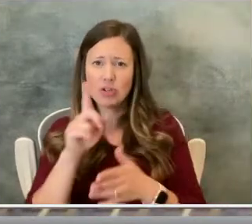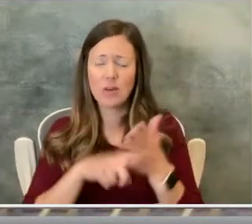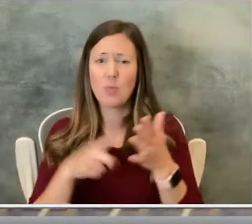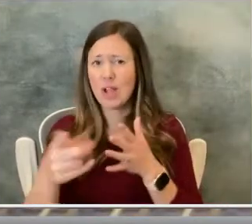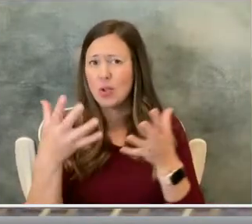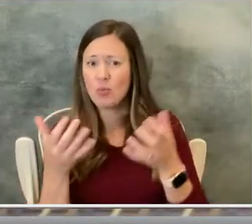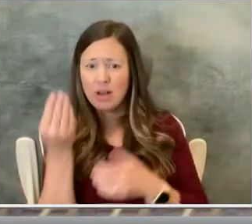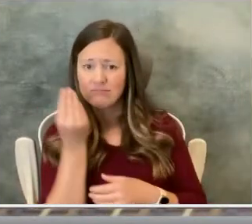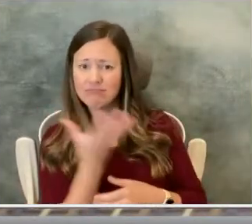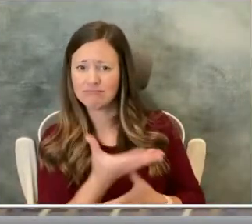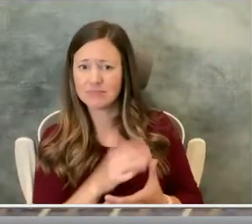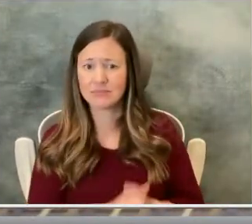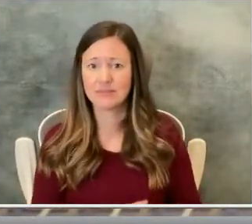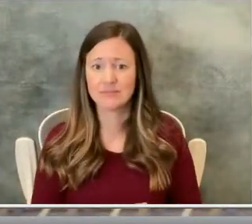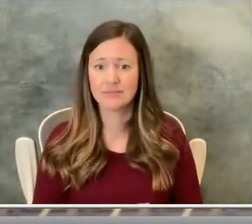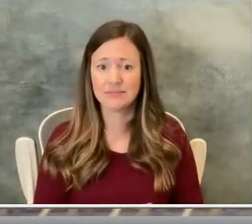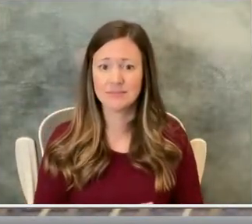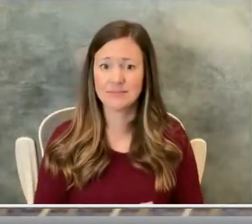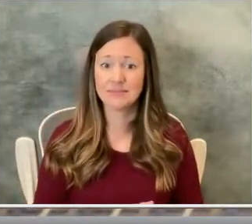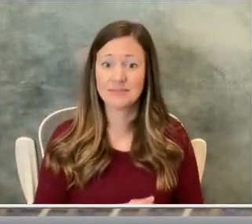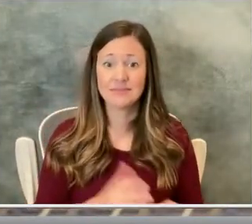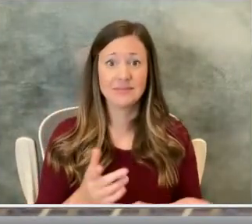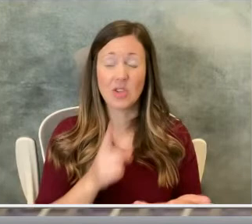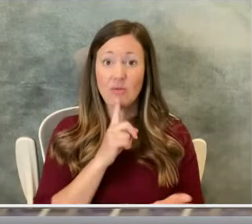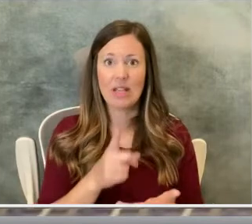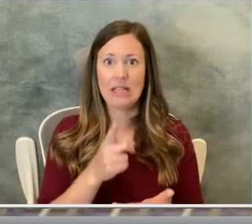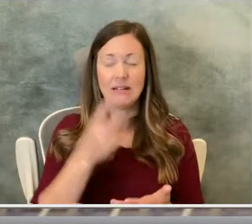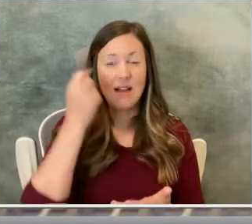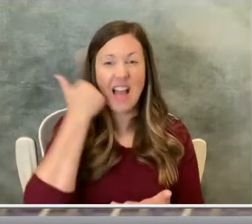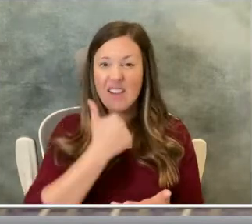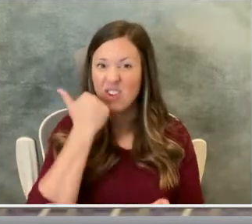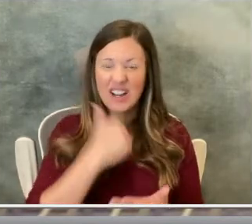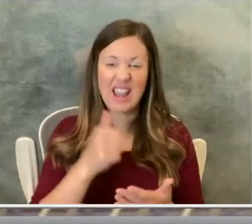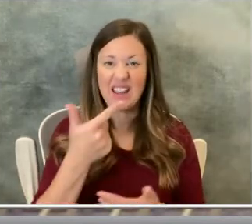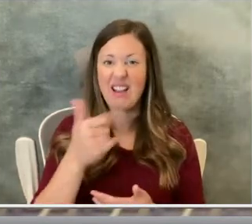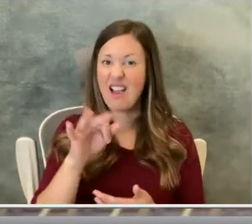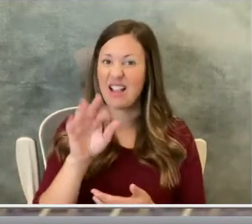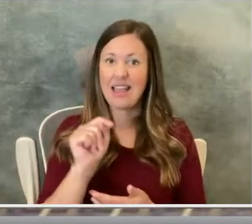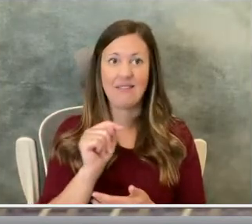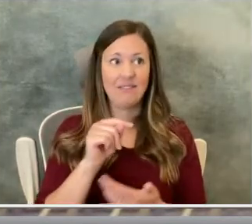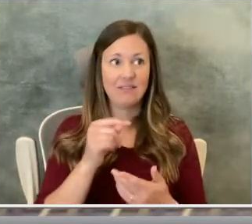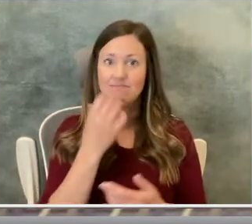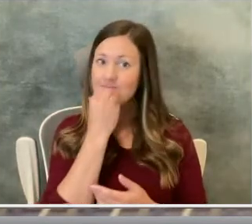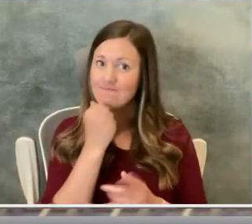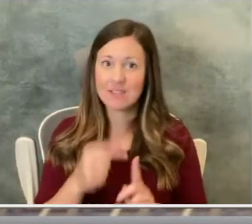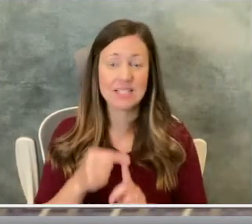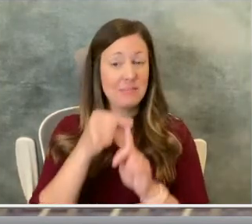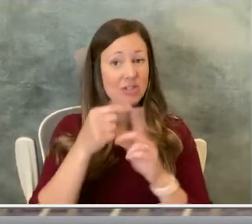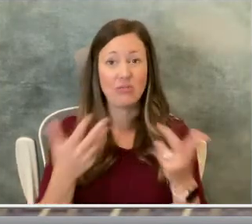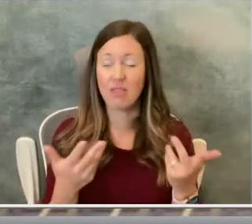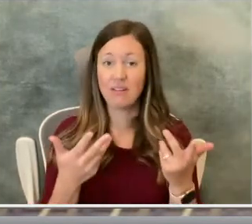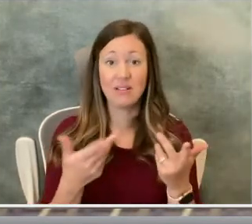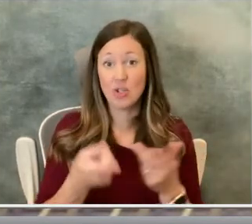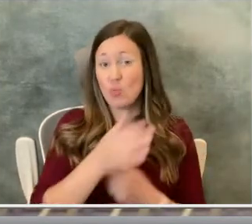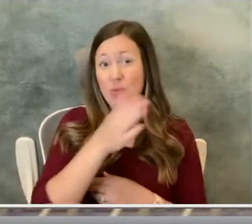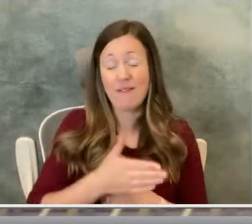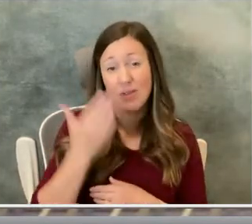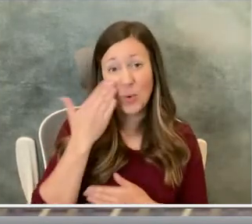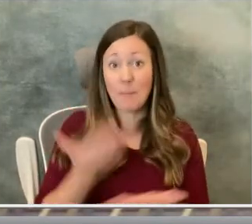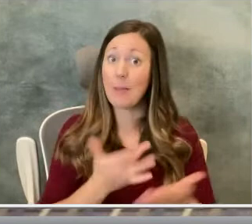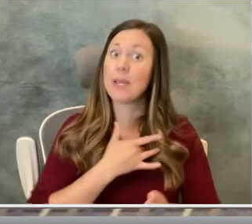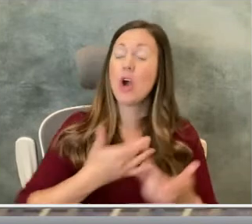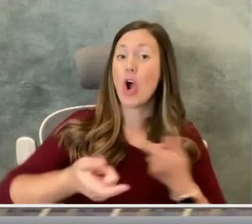Don't take every day for granted. You know, you never know. Mm-hmm. It could be a heart transplant that you need, or you just never